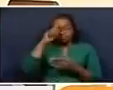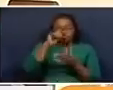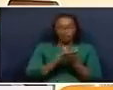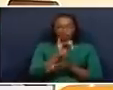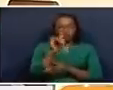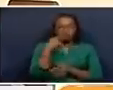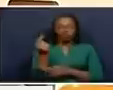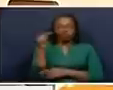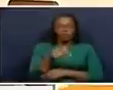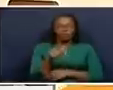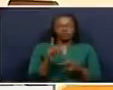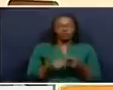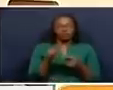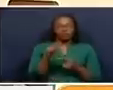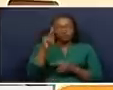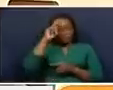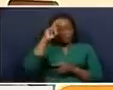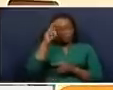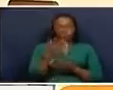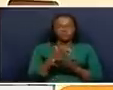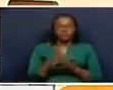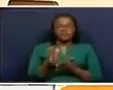in Kiambu, some of them, of course, it was